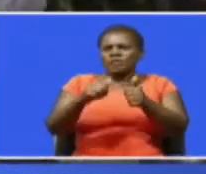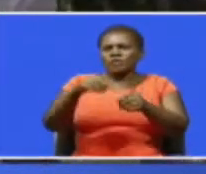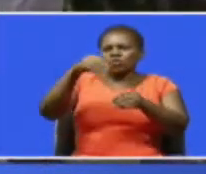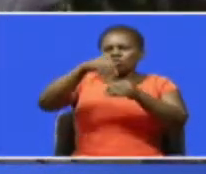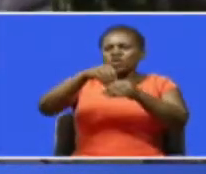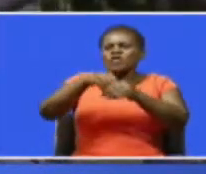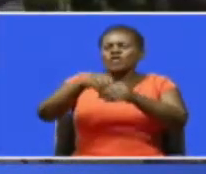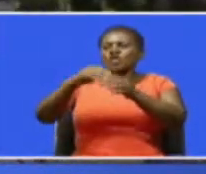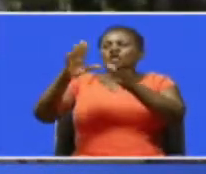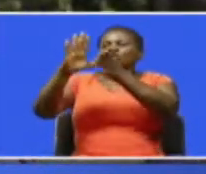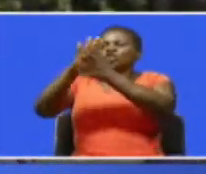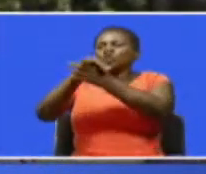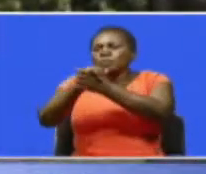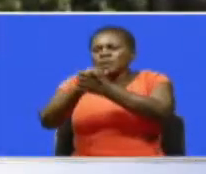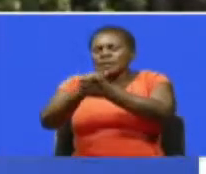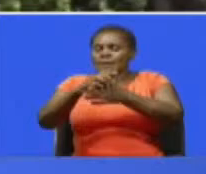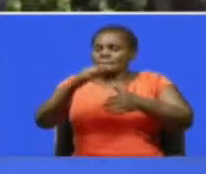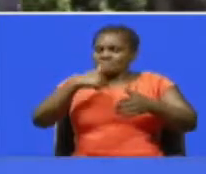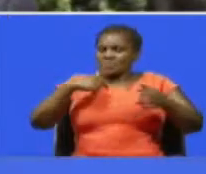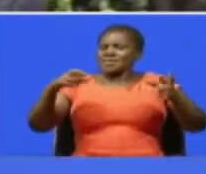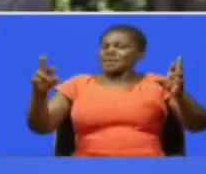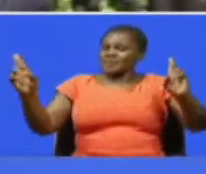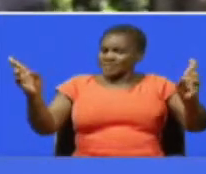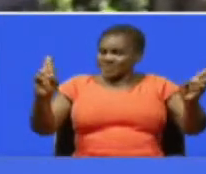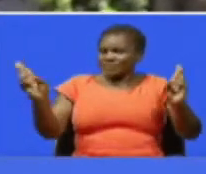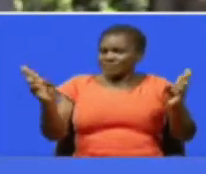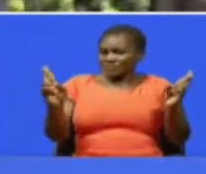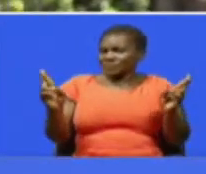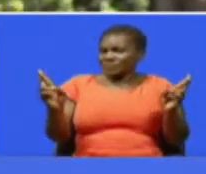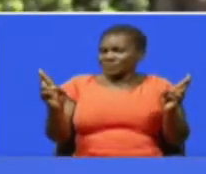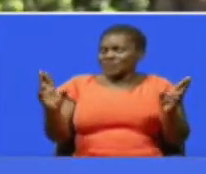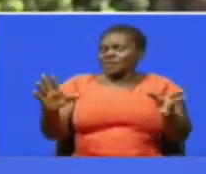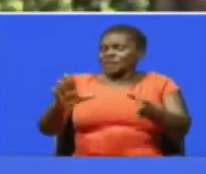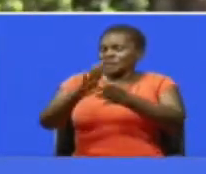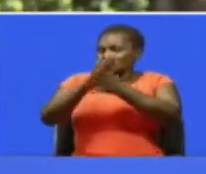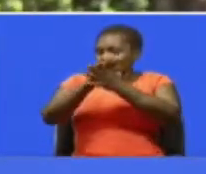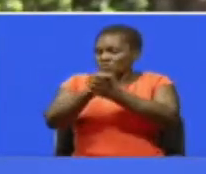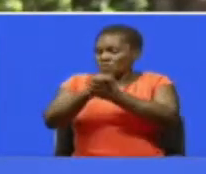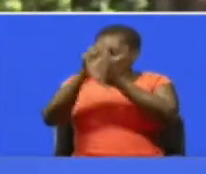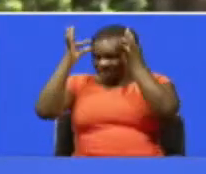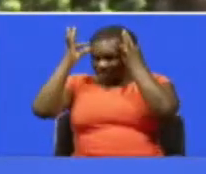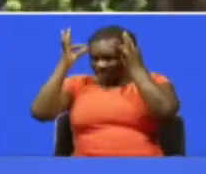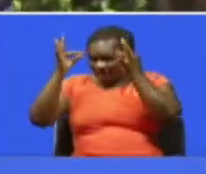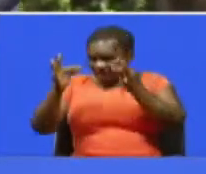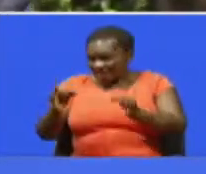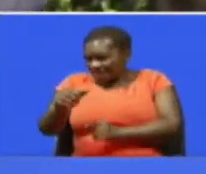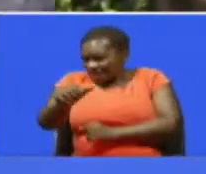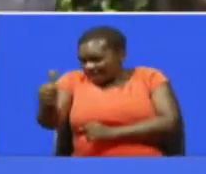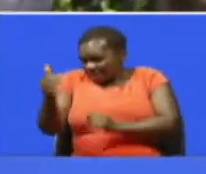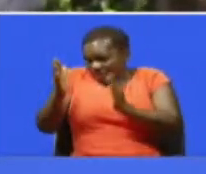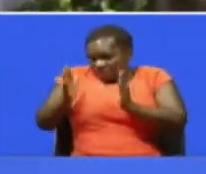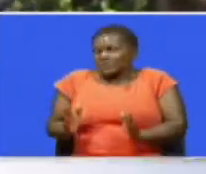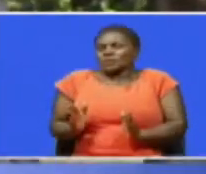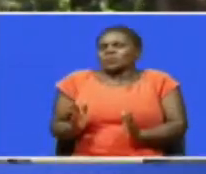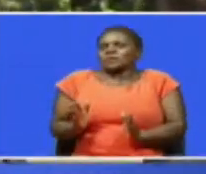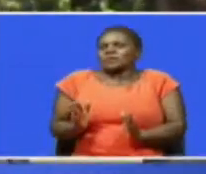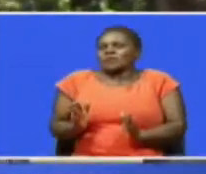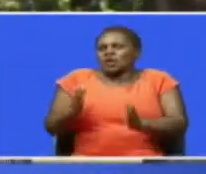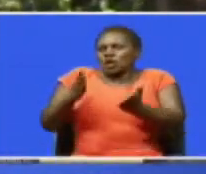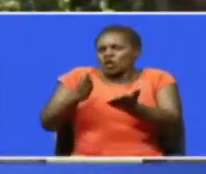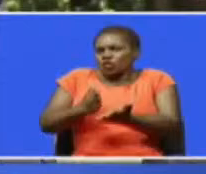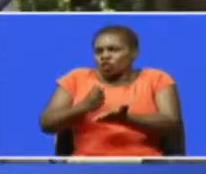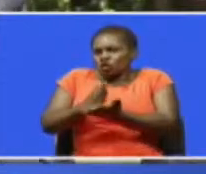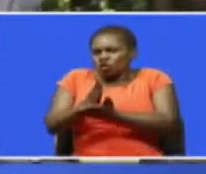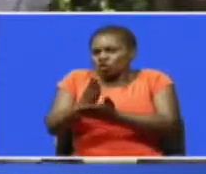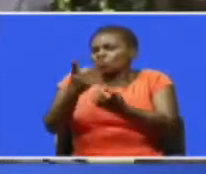ya Jubilee, na mimi niko tayari. Kama Jubilee itaamua mtu mwingine kupitia